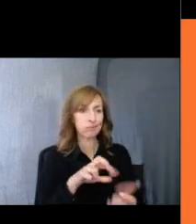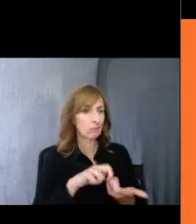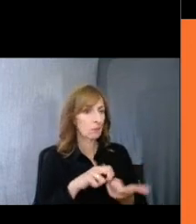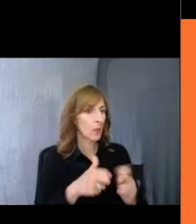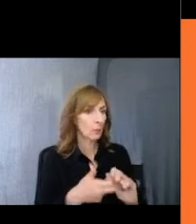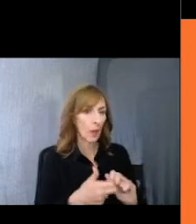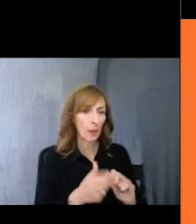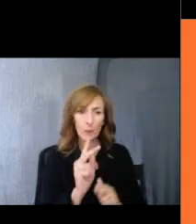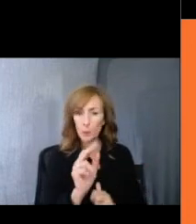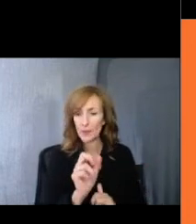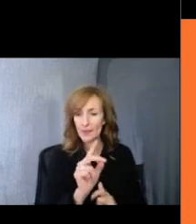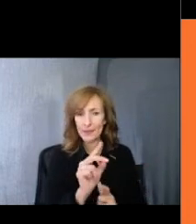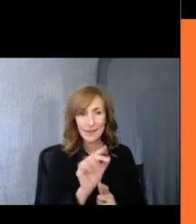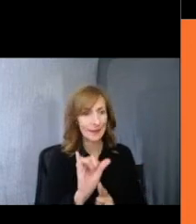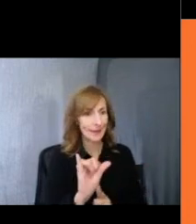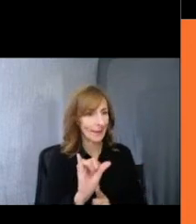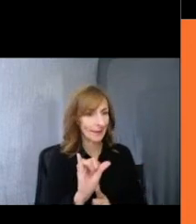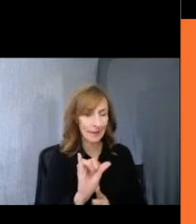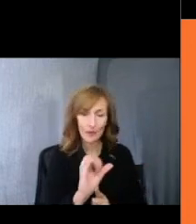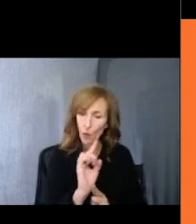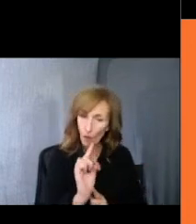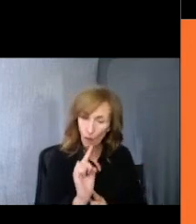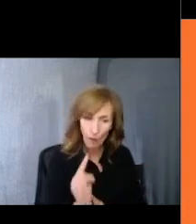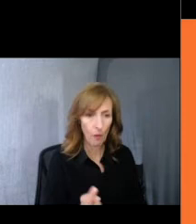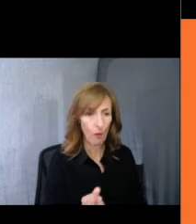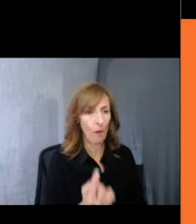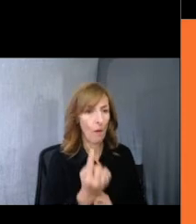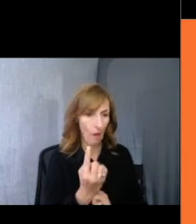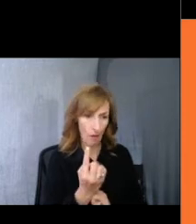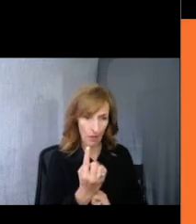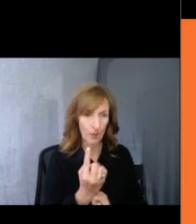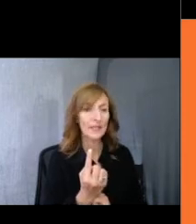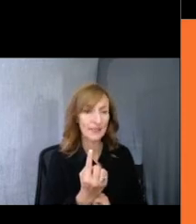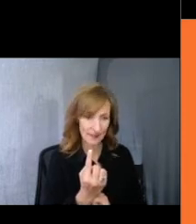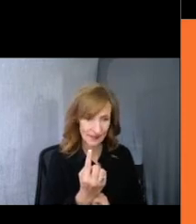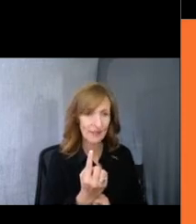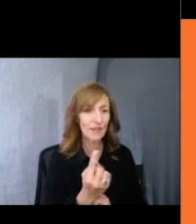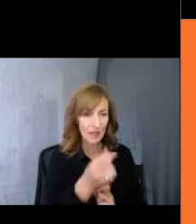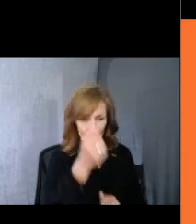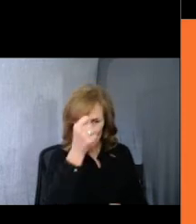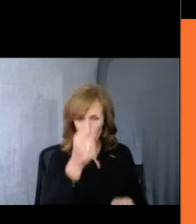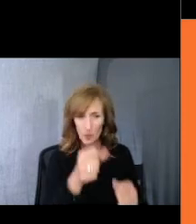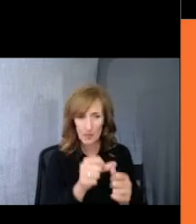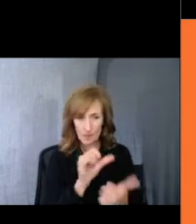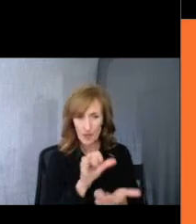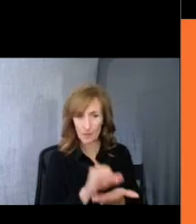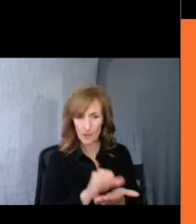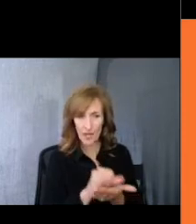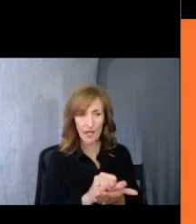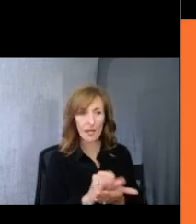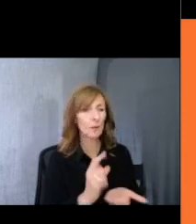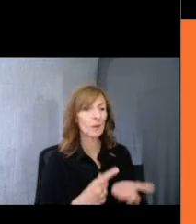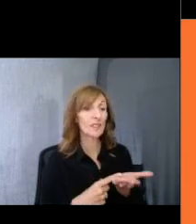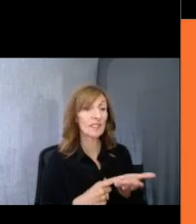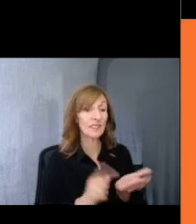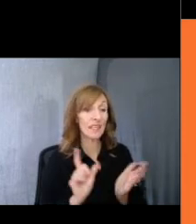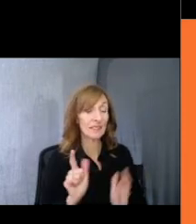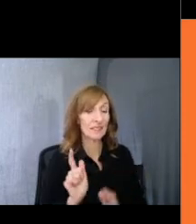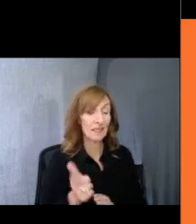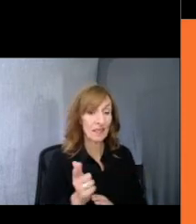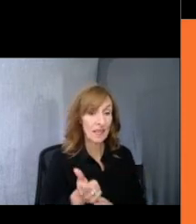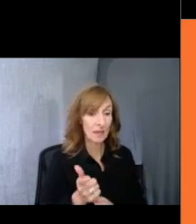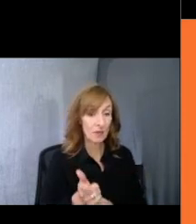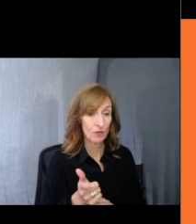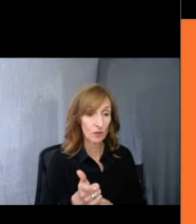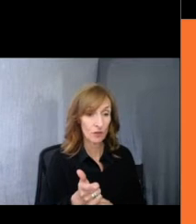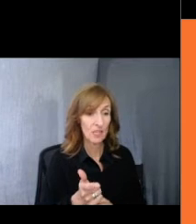pressure is related to kidney dysfunction. So remember that, and we're going to talk more about that later, that link between blood